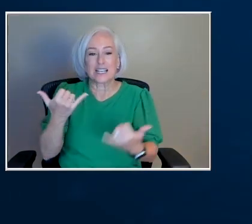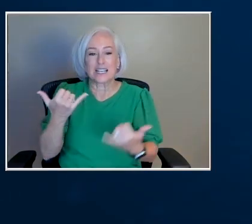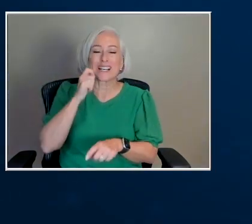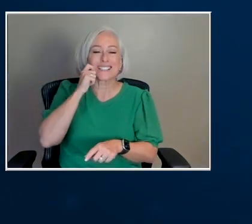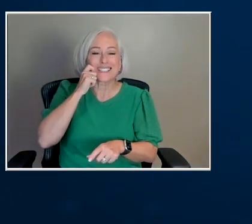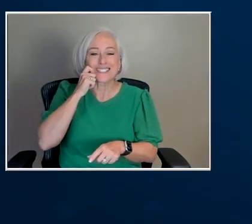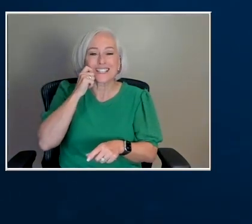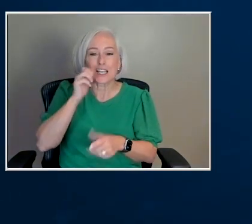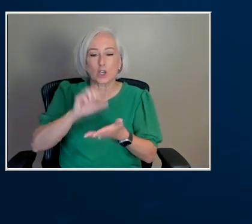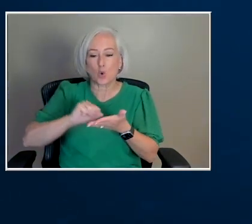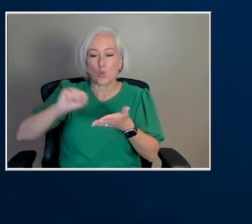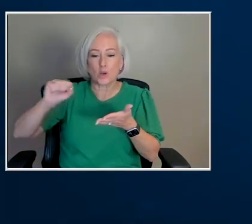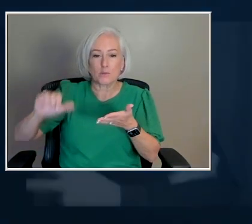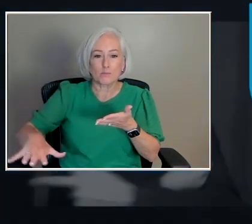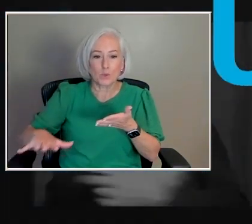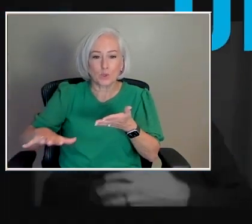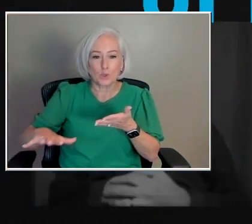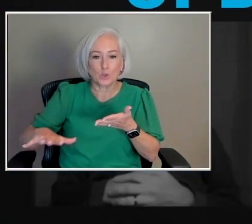8.